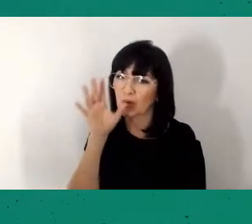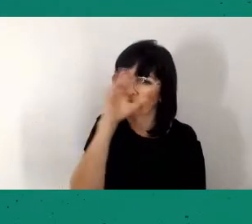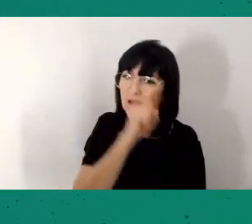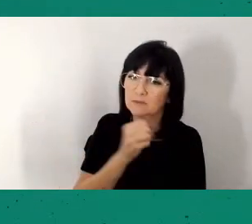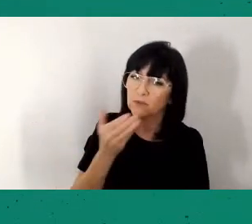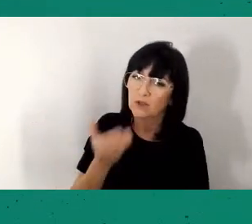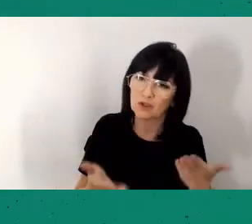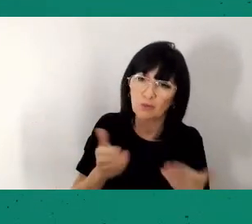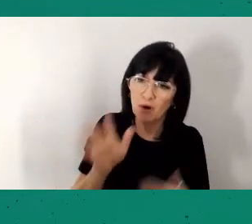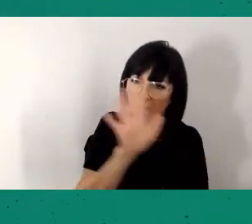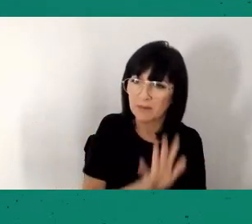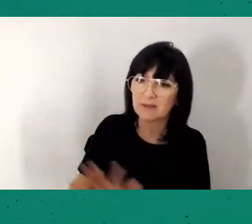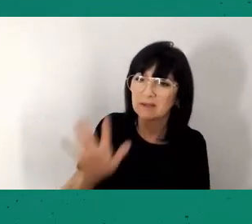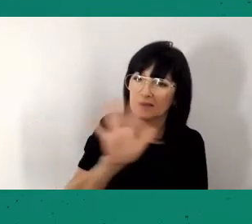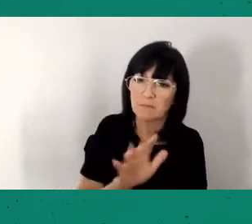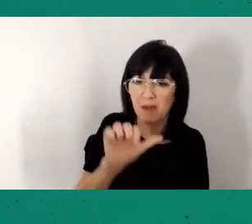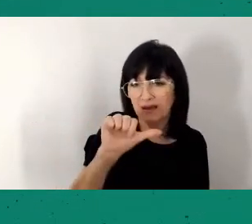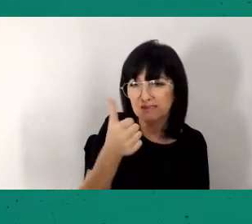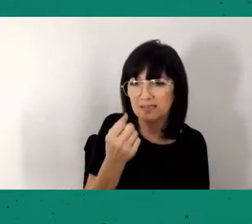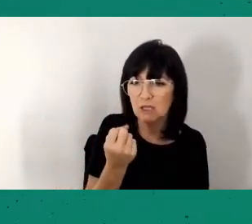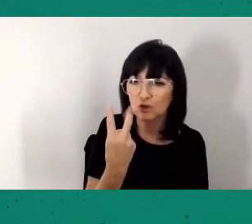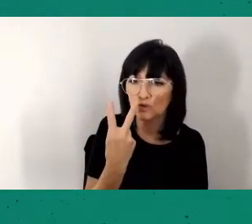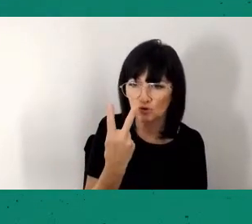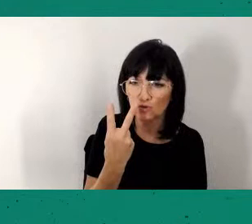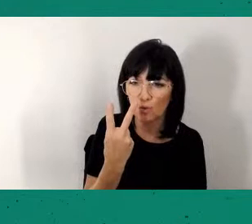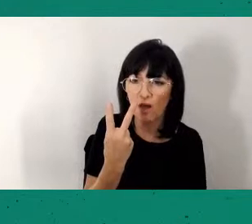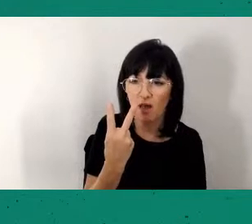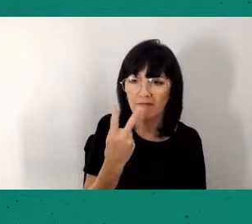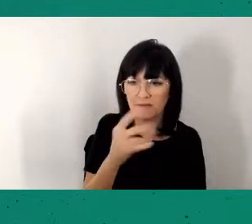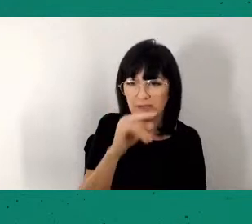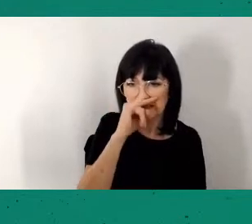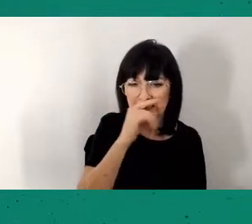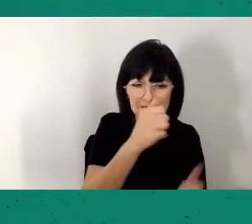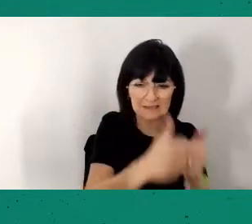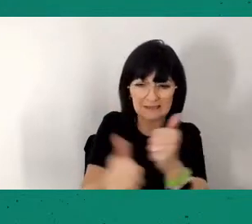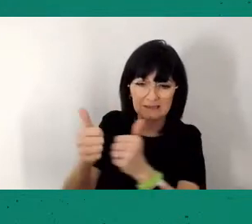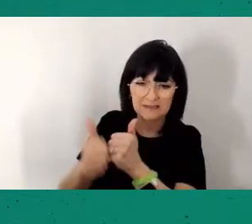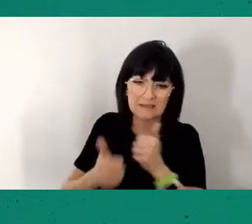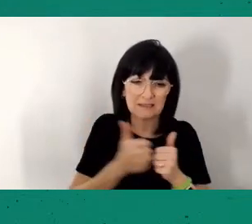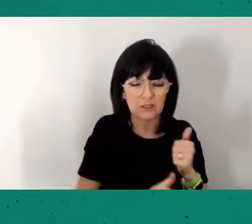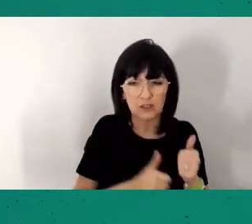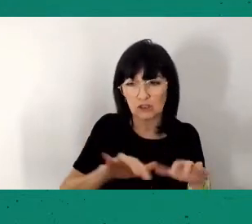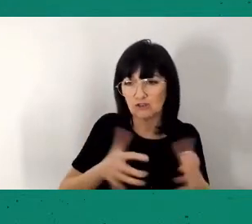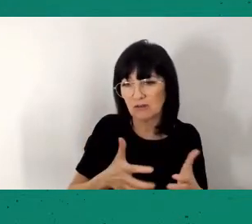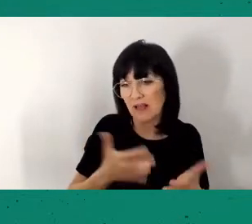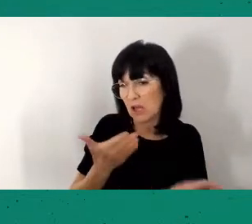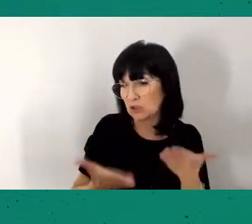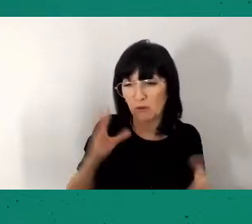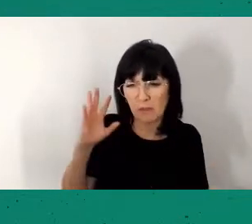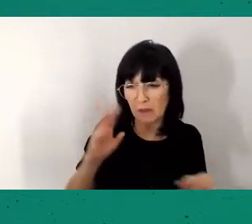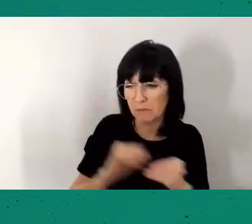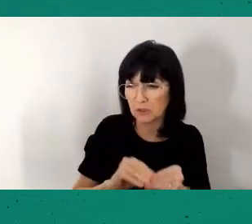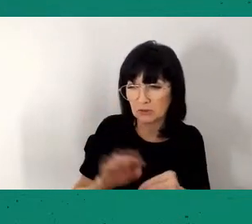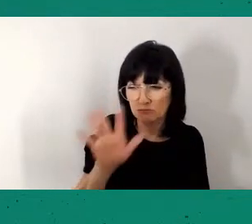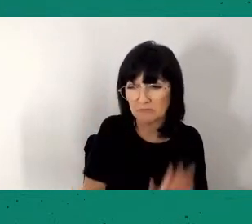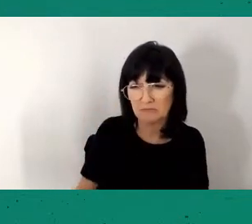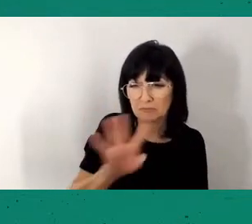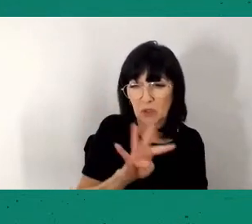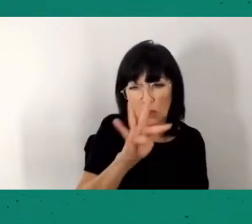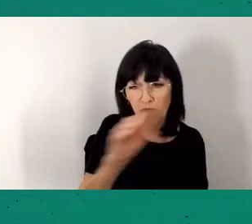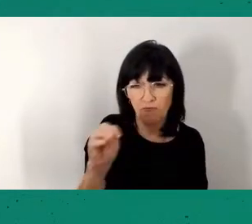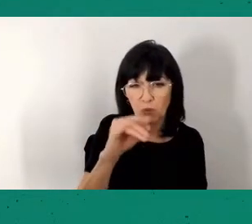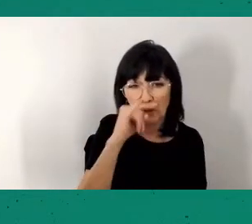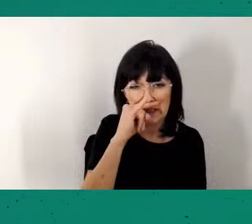be about 10 or 12 kids in each class. So we'd probably be talking about 40 kids, something like that, I think would be a good estimate.